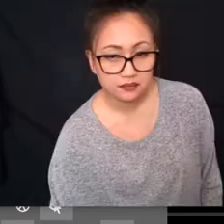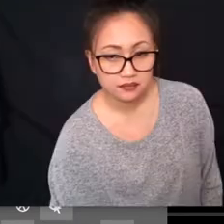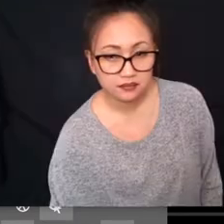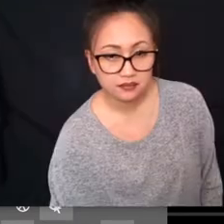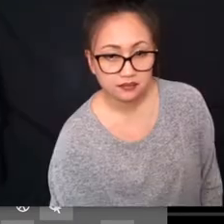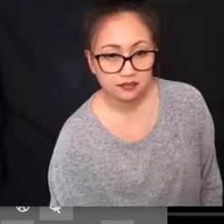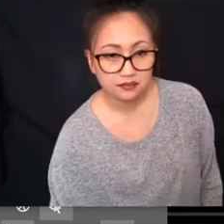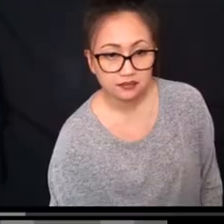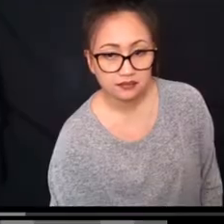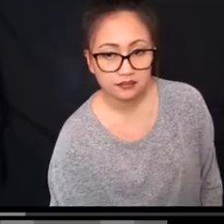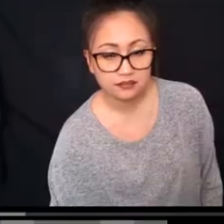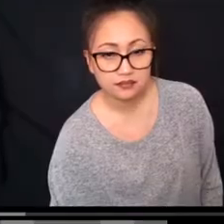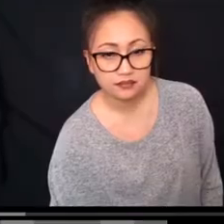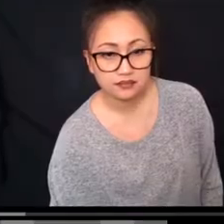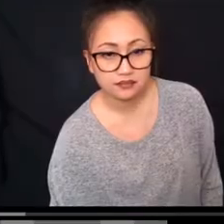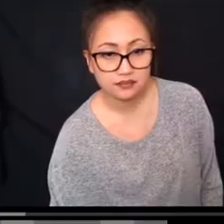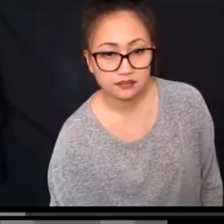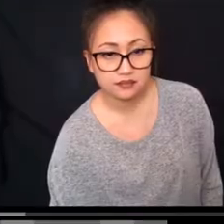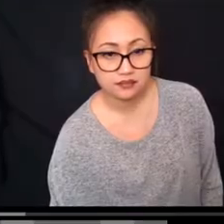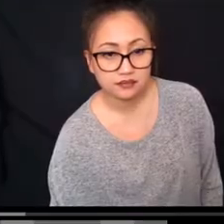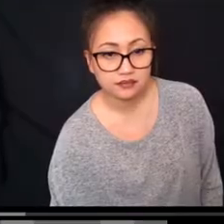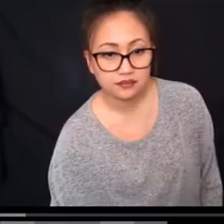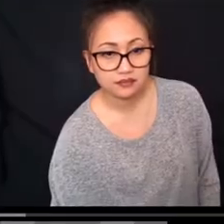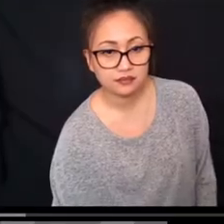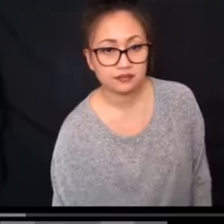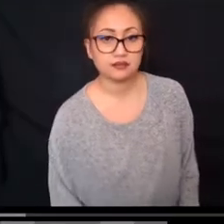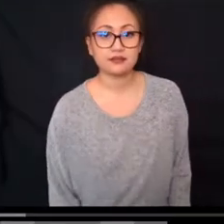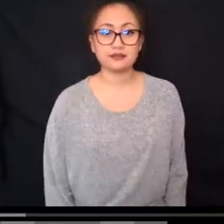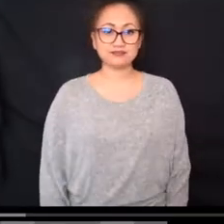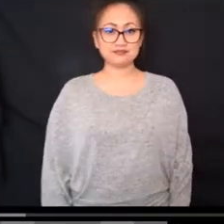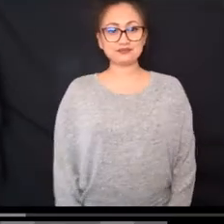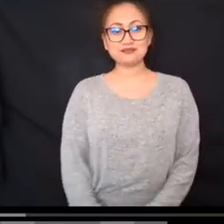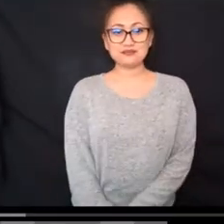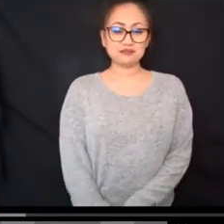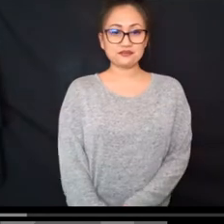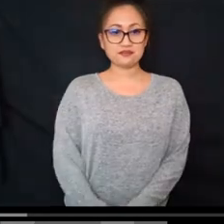Okay, 45 minutes, starting now.